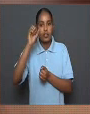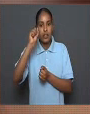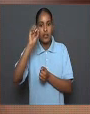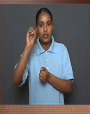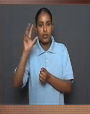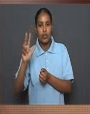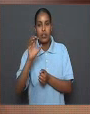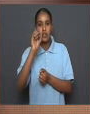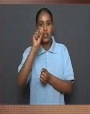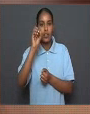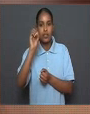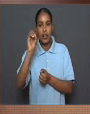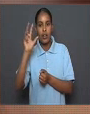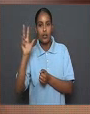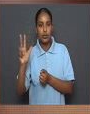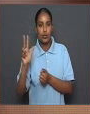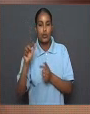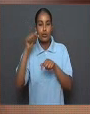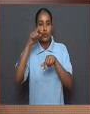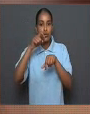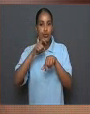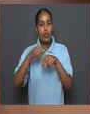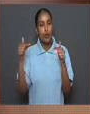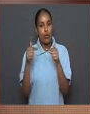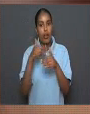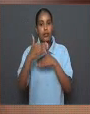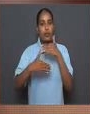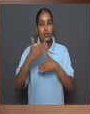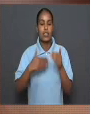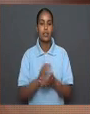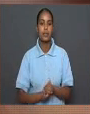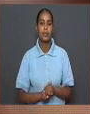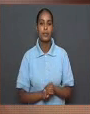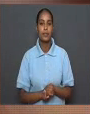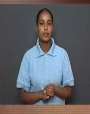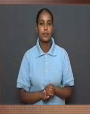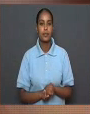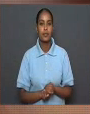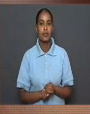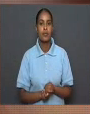dioxide to sulfur trioxide during the contact process.